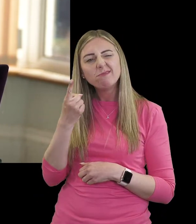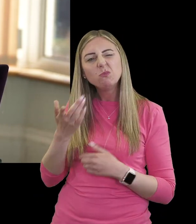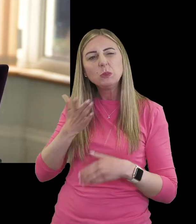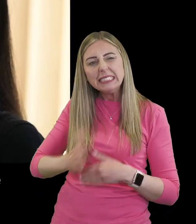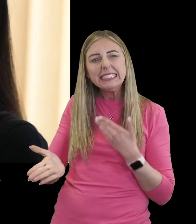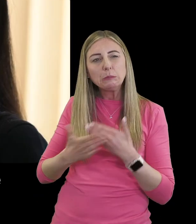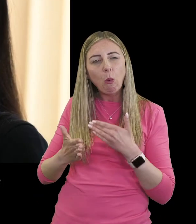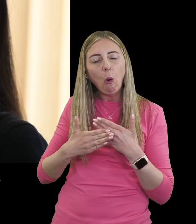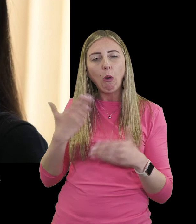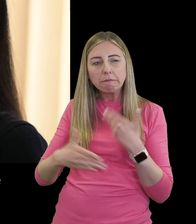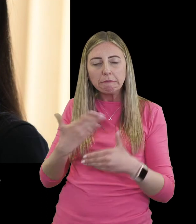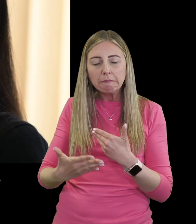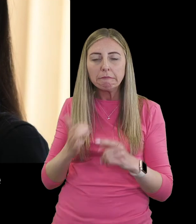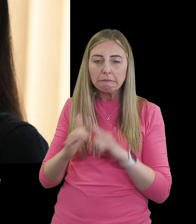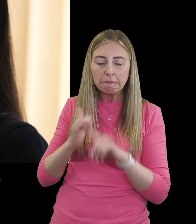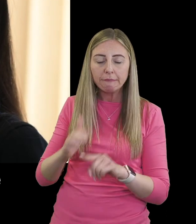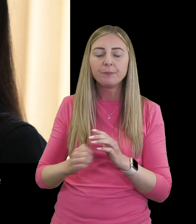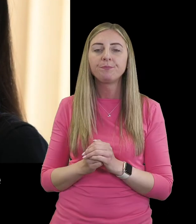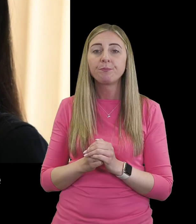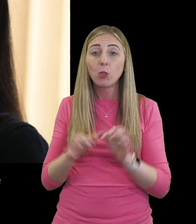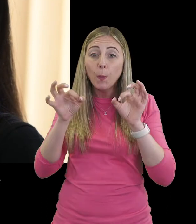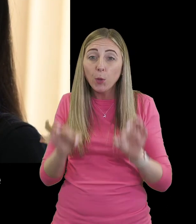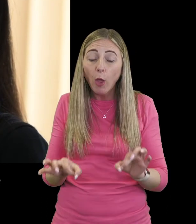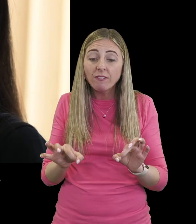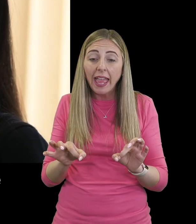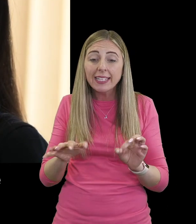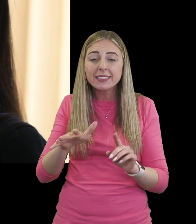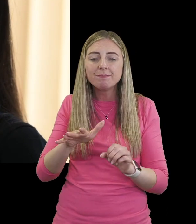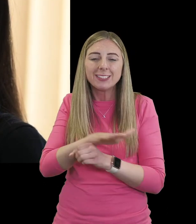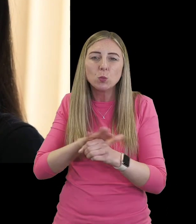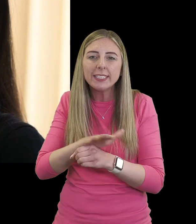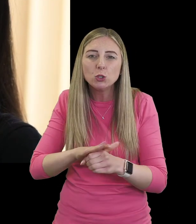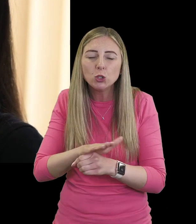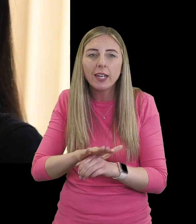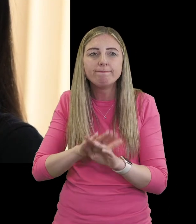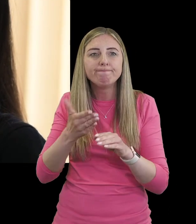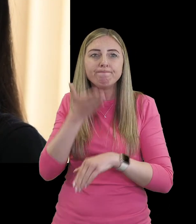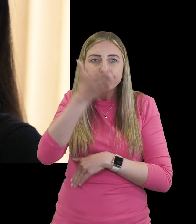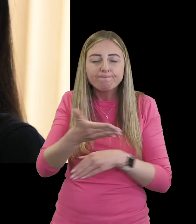step further. The ideal workplace for me would be a